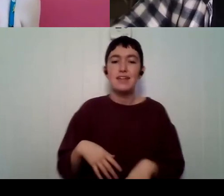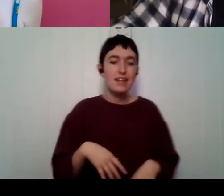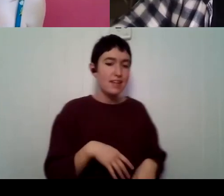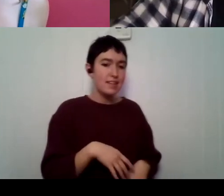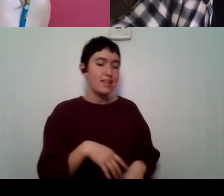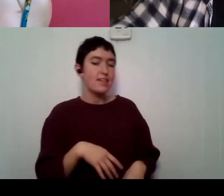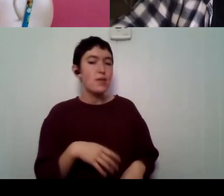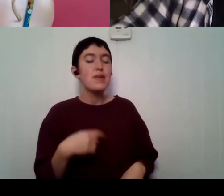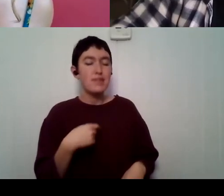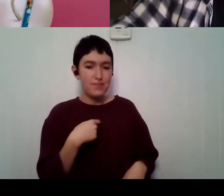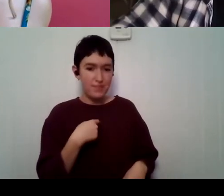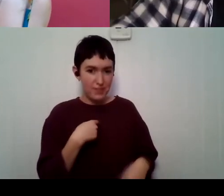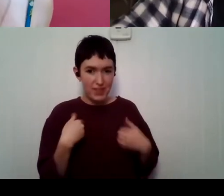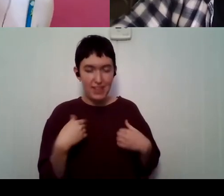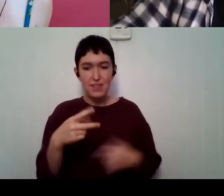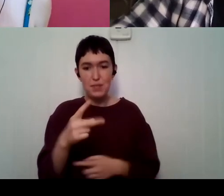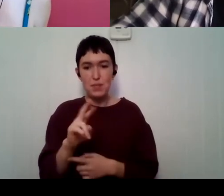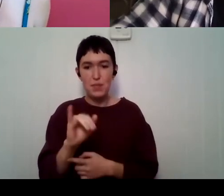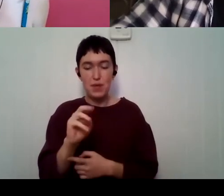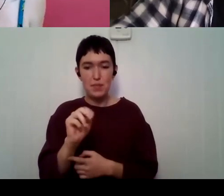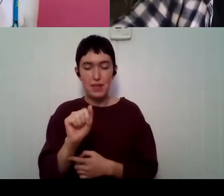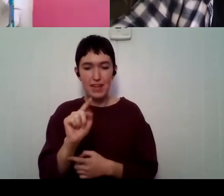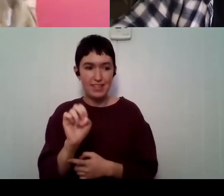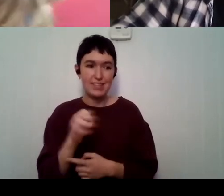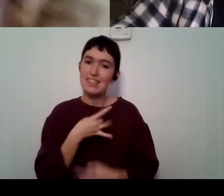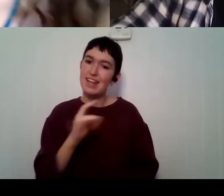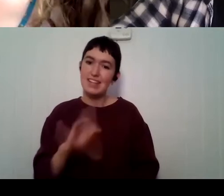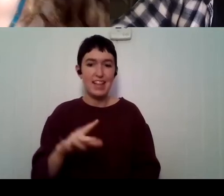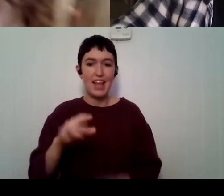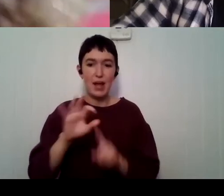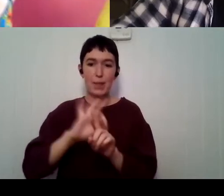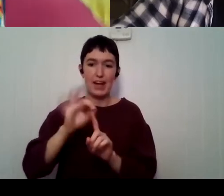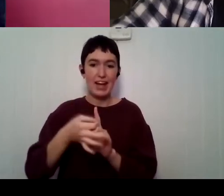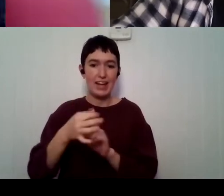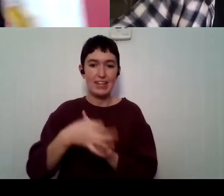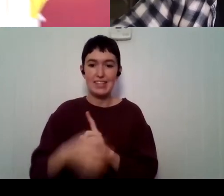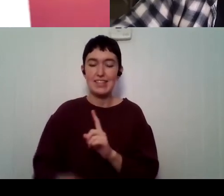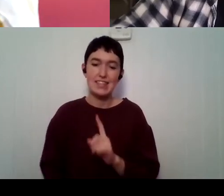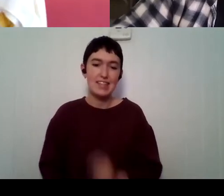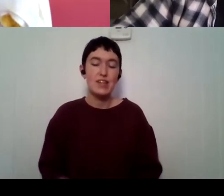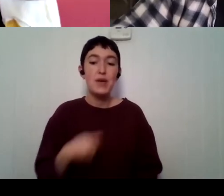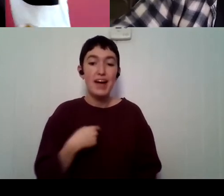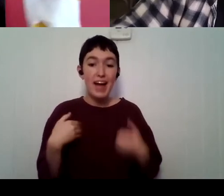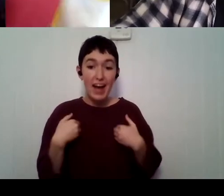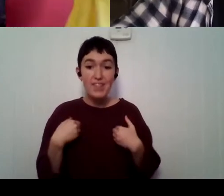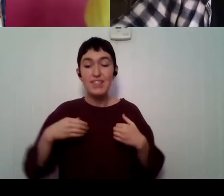am a primate that does not like bananas. I dress in banana costumes all the time. I have one with